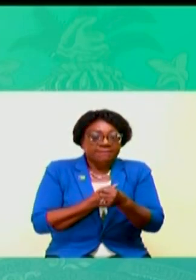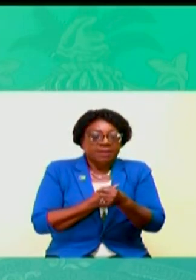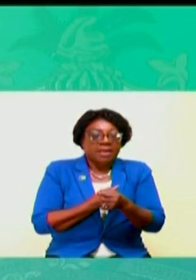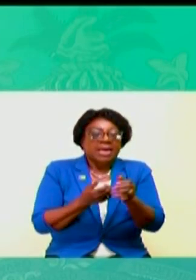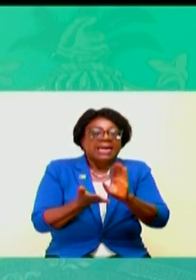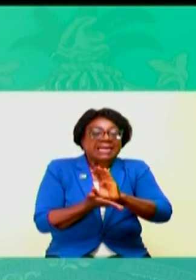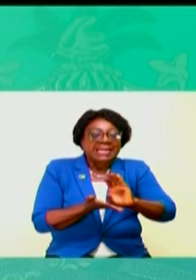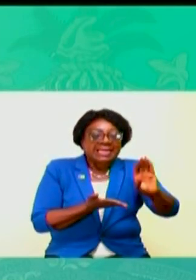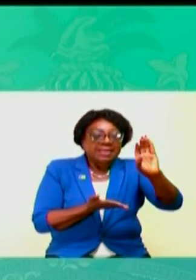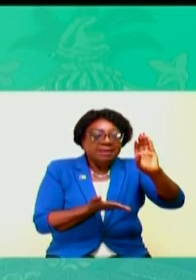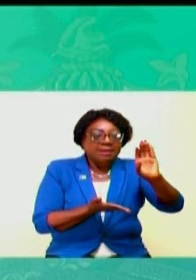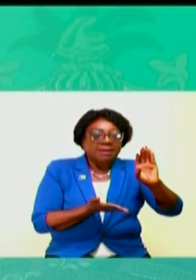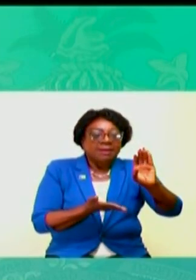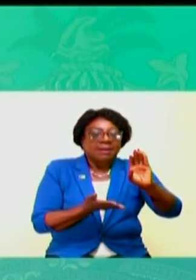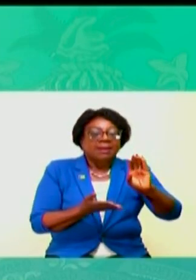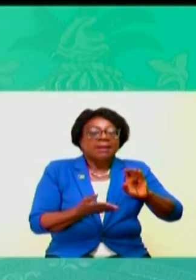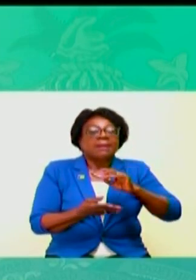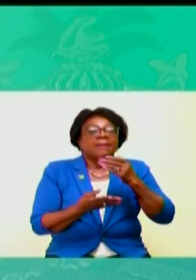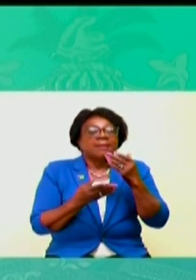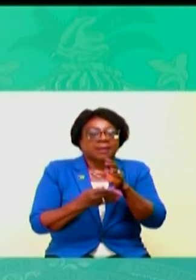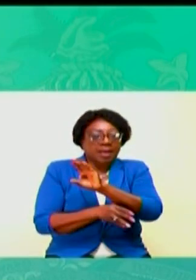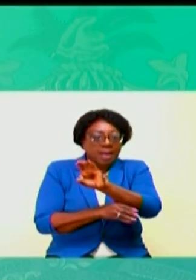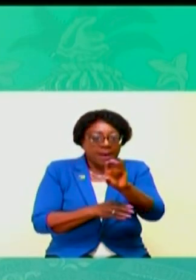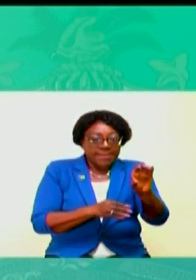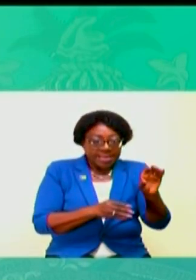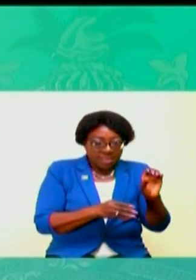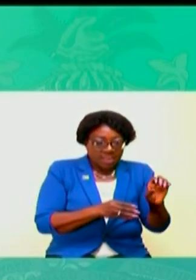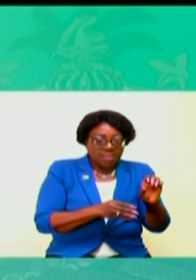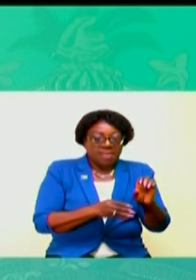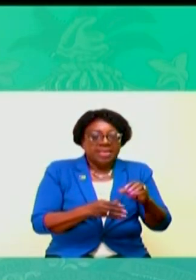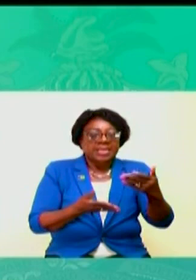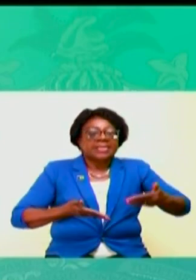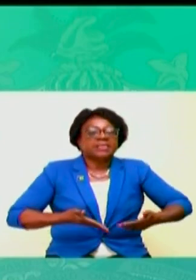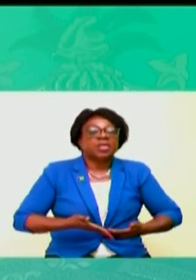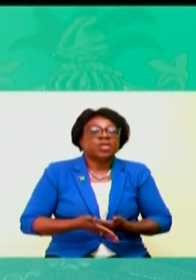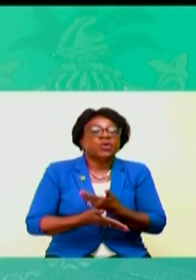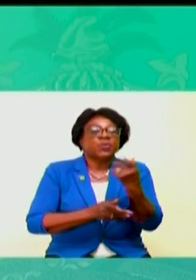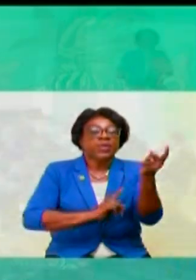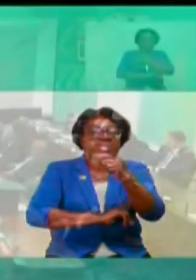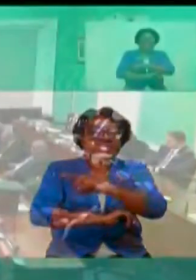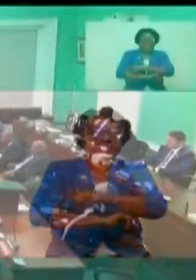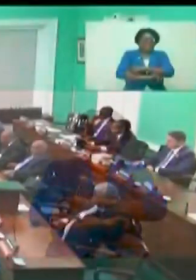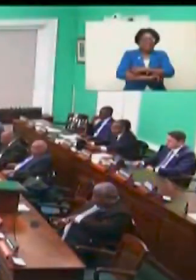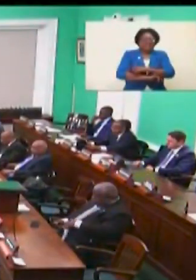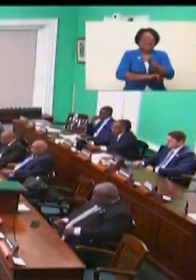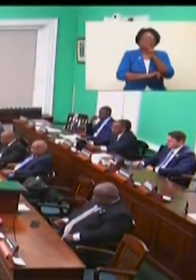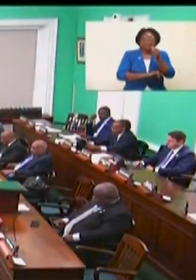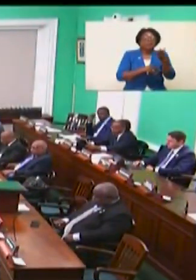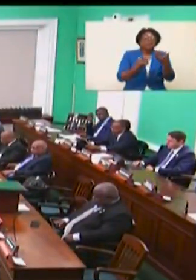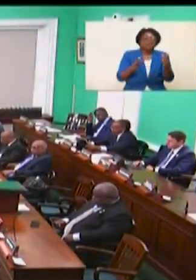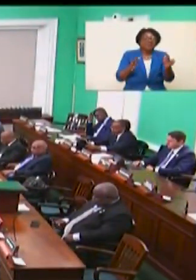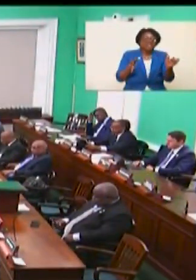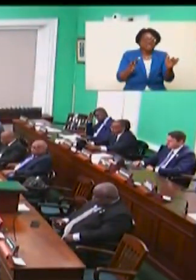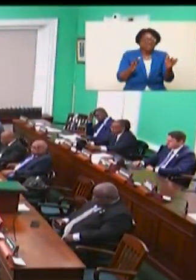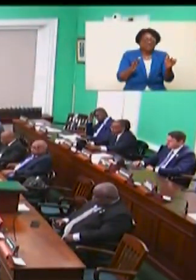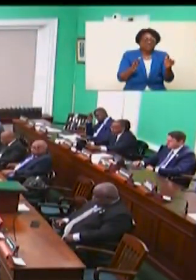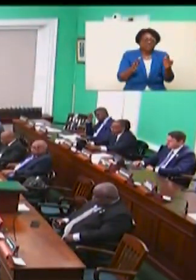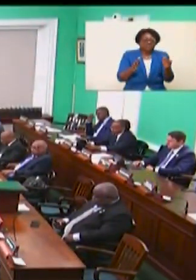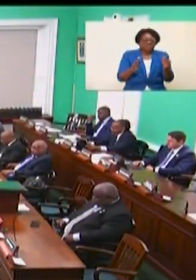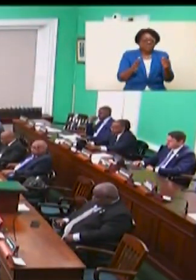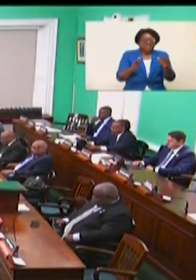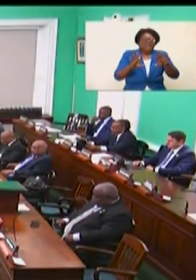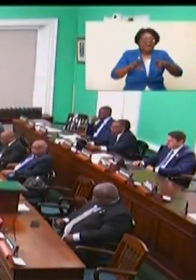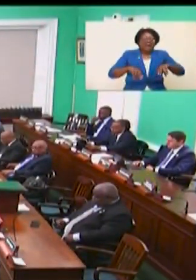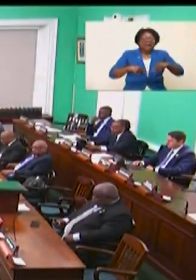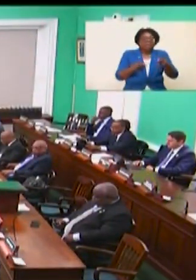cleaner, and viable Carmichael. It is a new day. And we are not finished yet, Mr. Deputy Speaker.